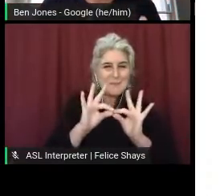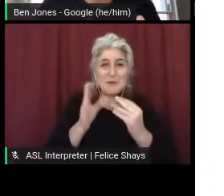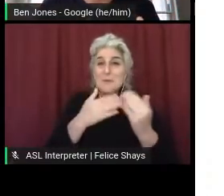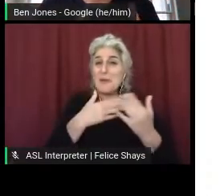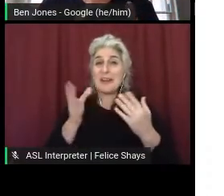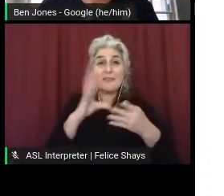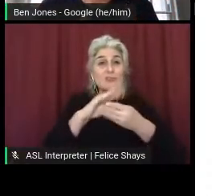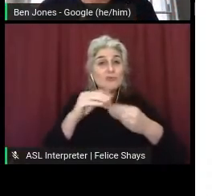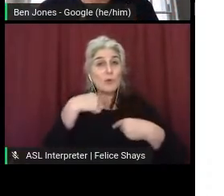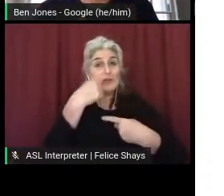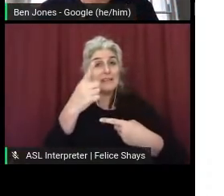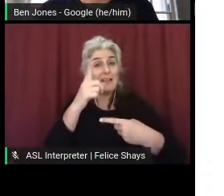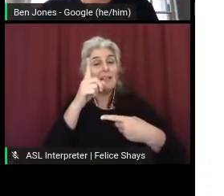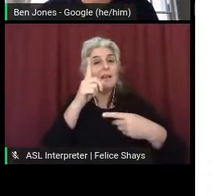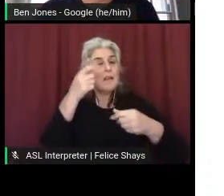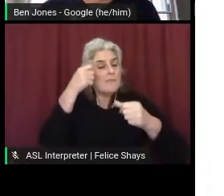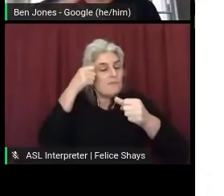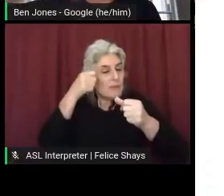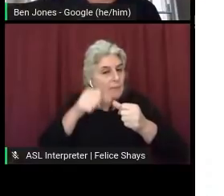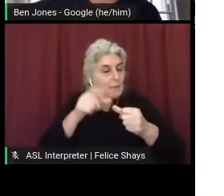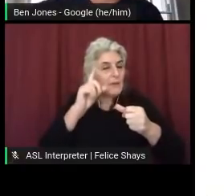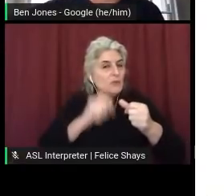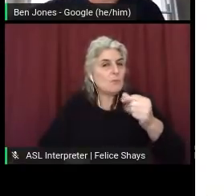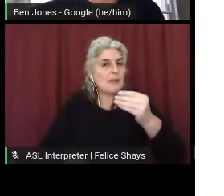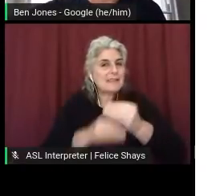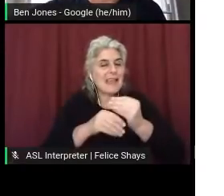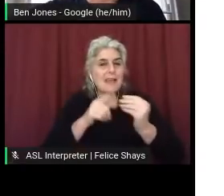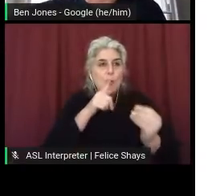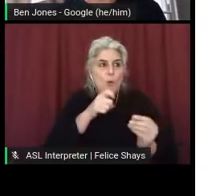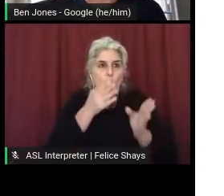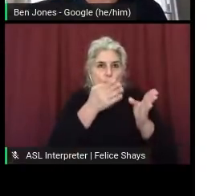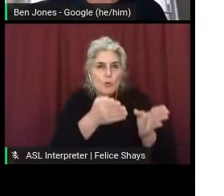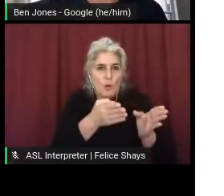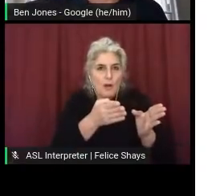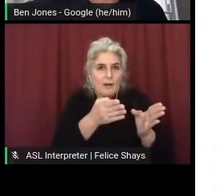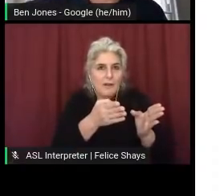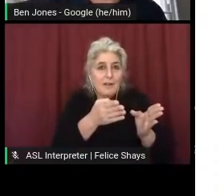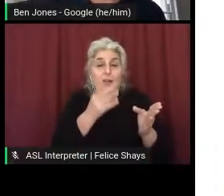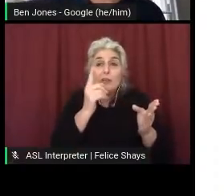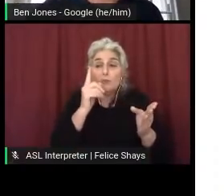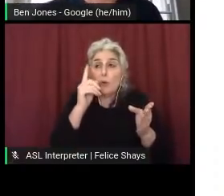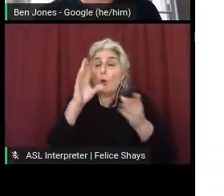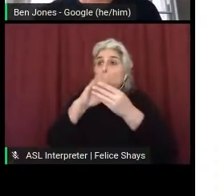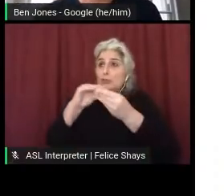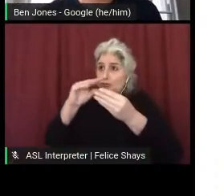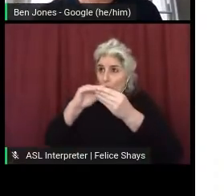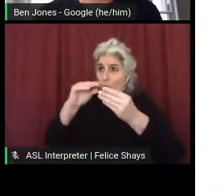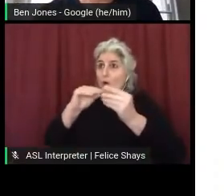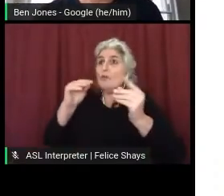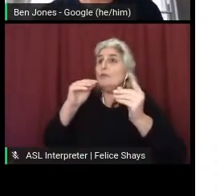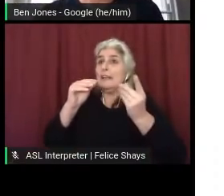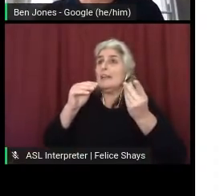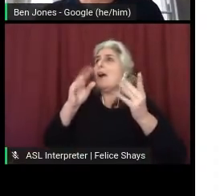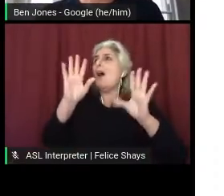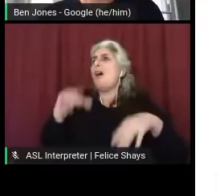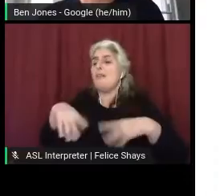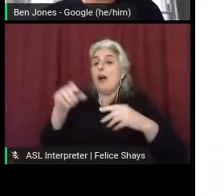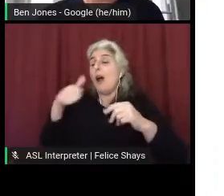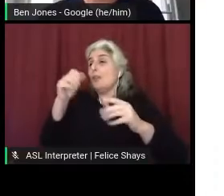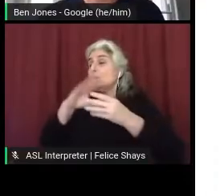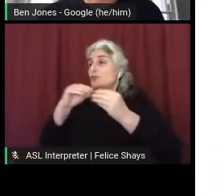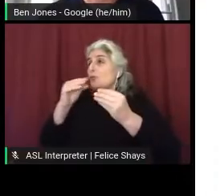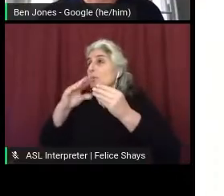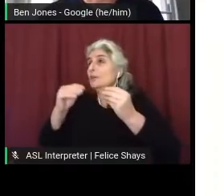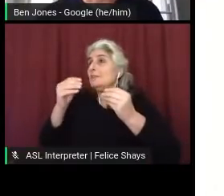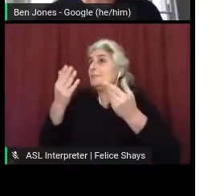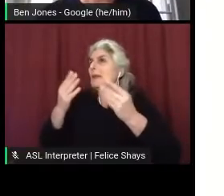who you are is more important than imagining that you can tell a story that any a range of other organizations